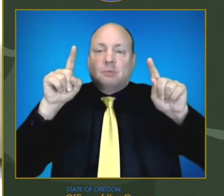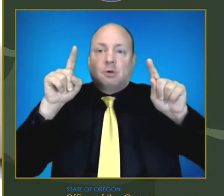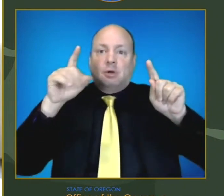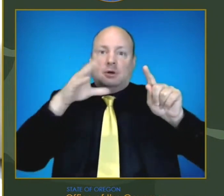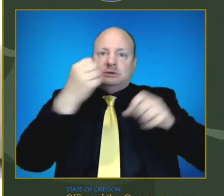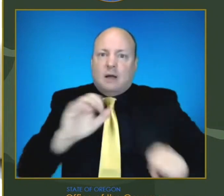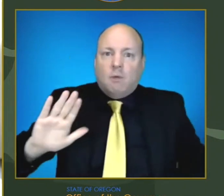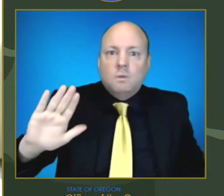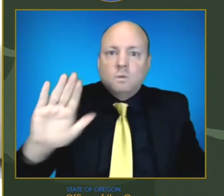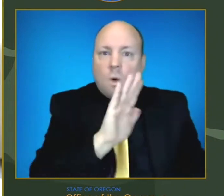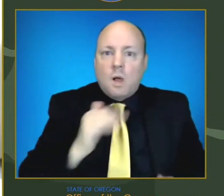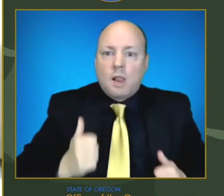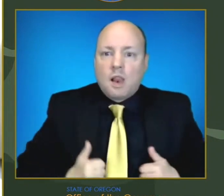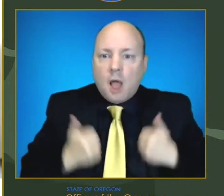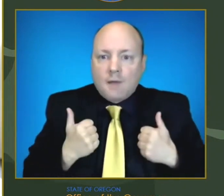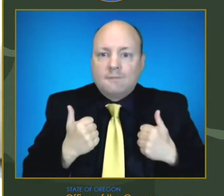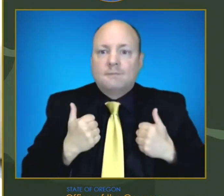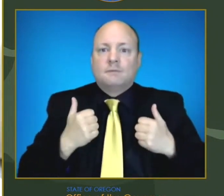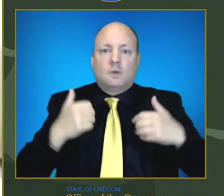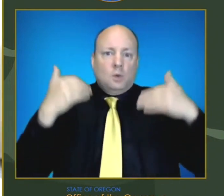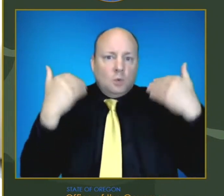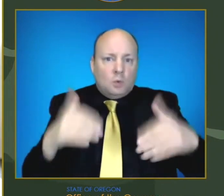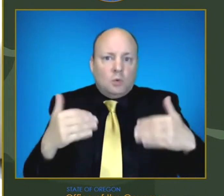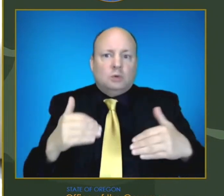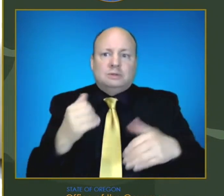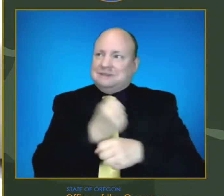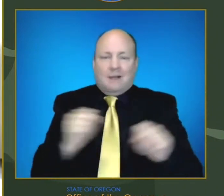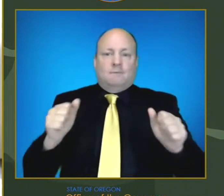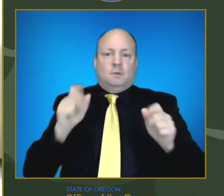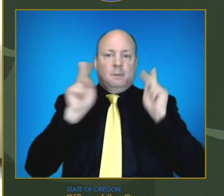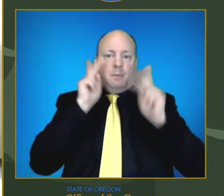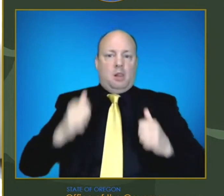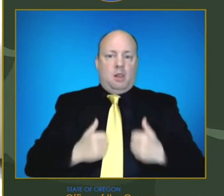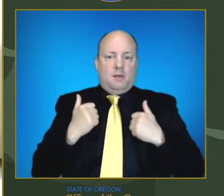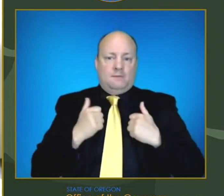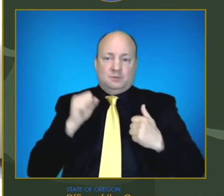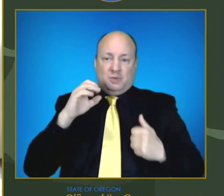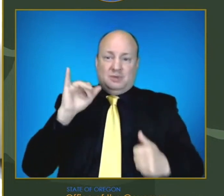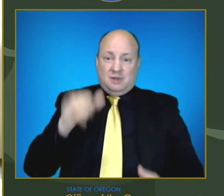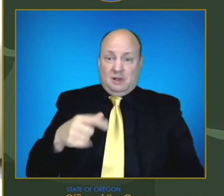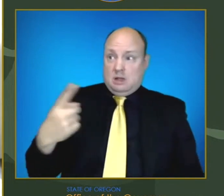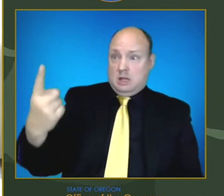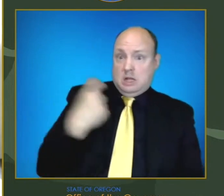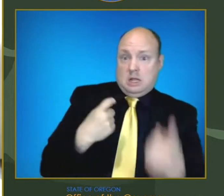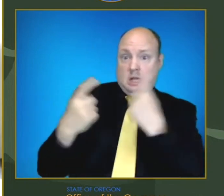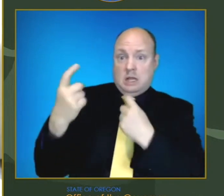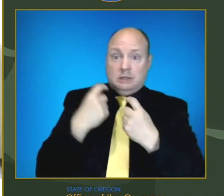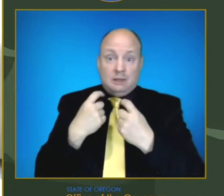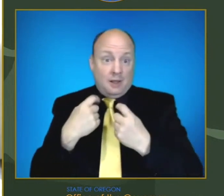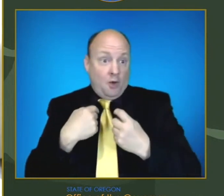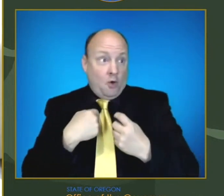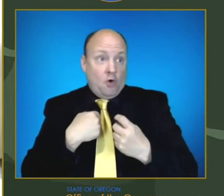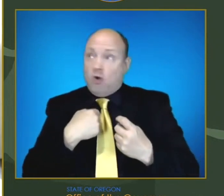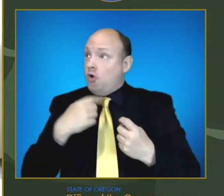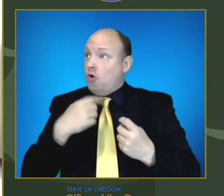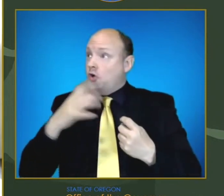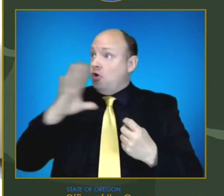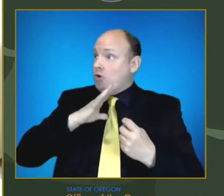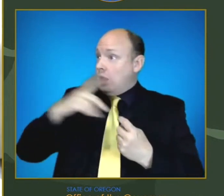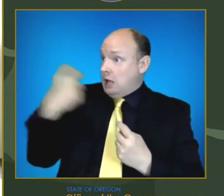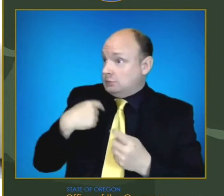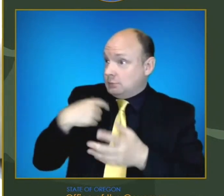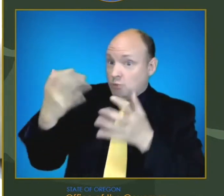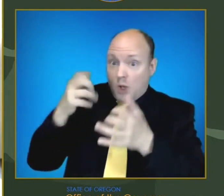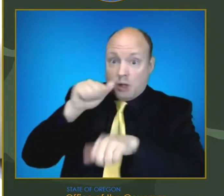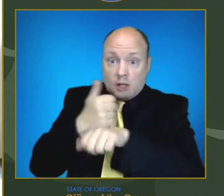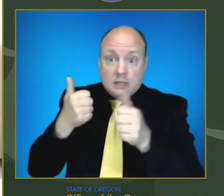lives. And so that's why I jumped out of this chair to work on this project, but I quickly got back into the chair to